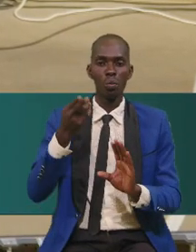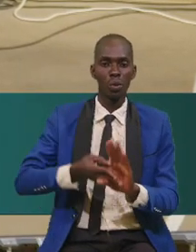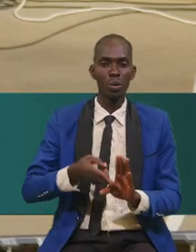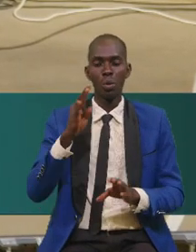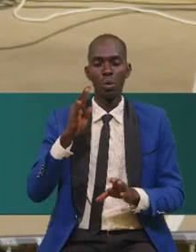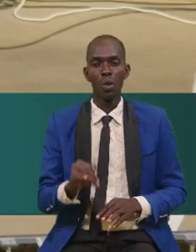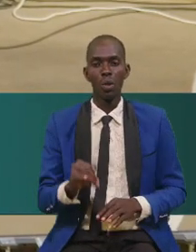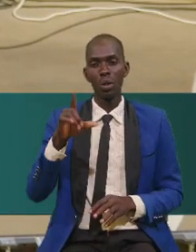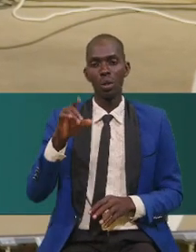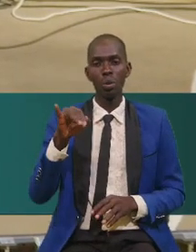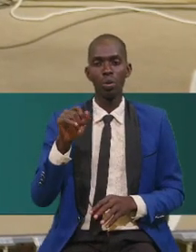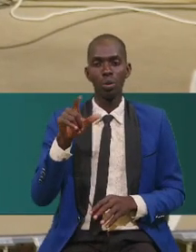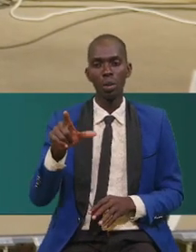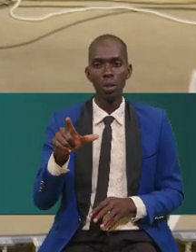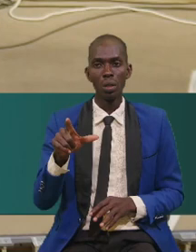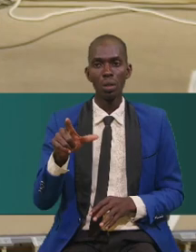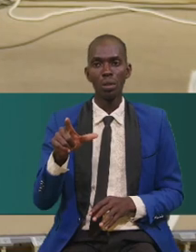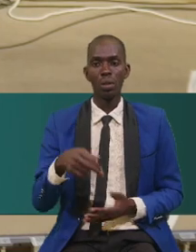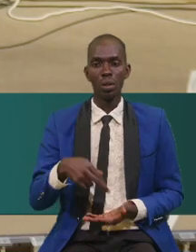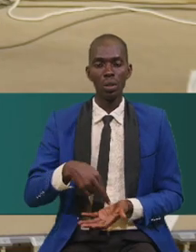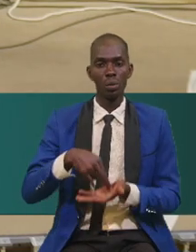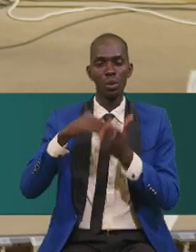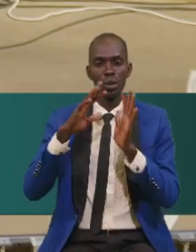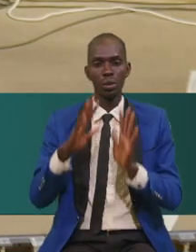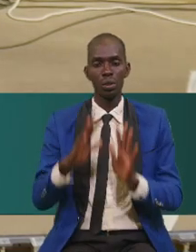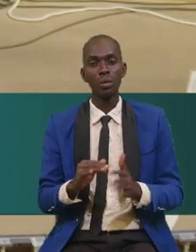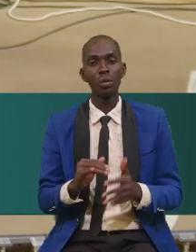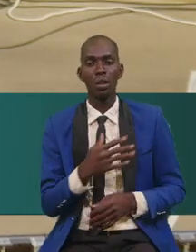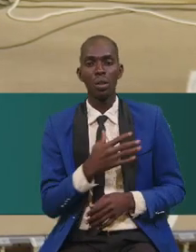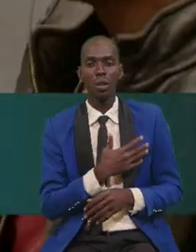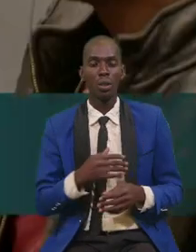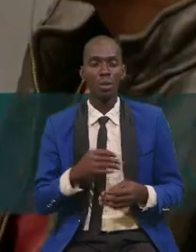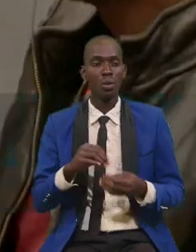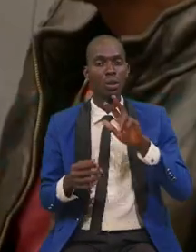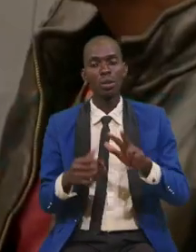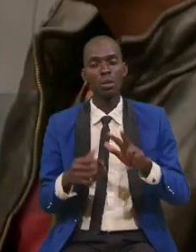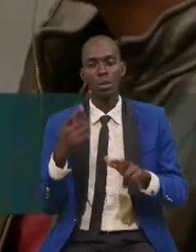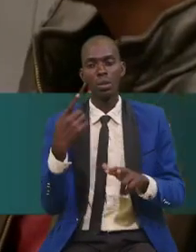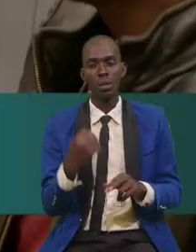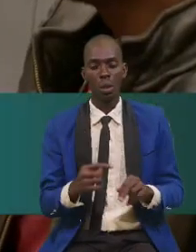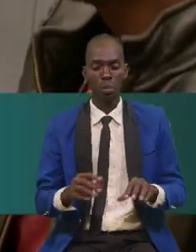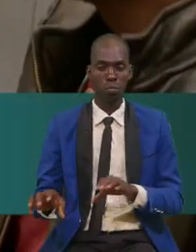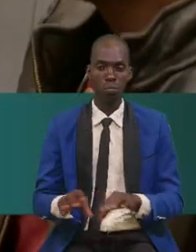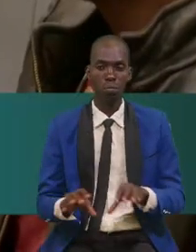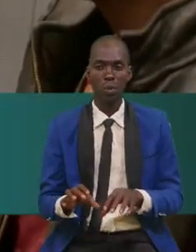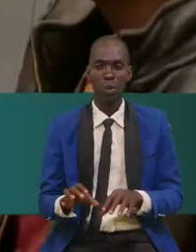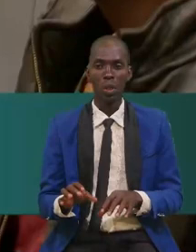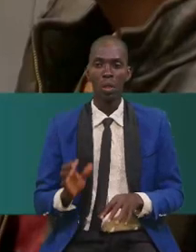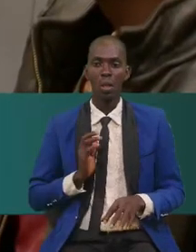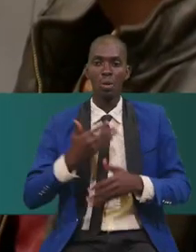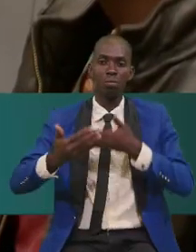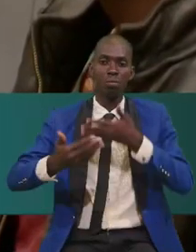loyal ambassadors. Number three is performance, our progress despite